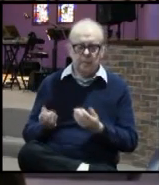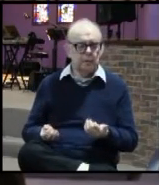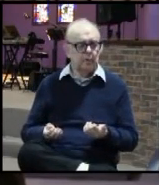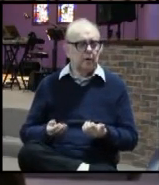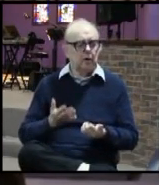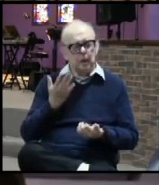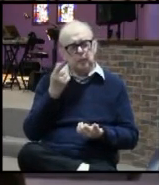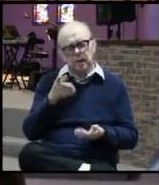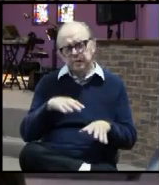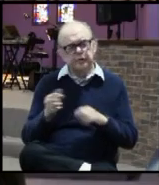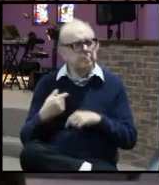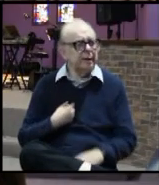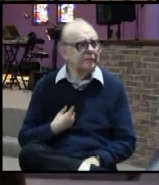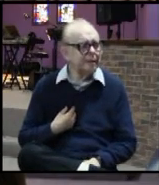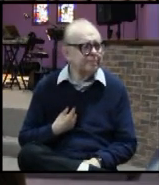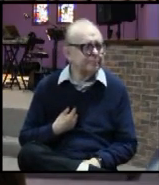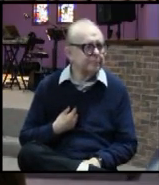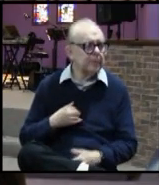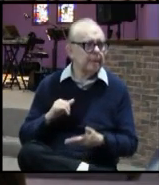me?